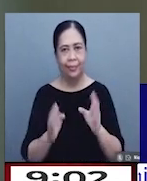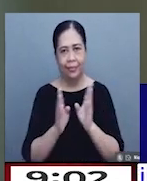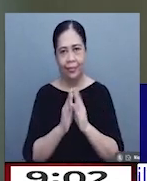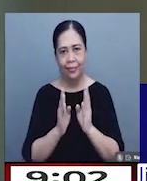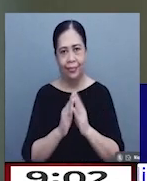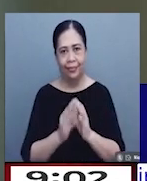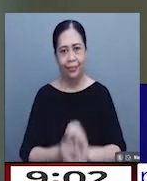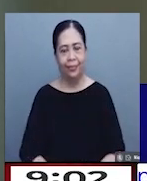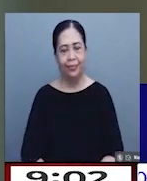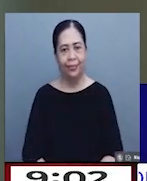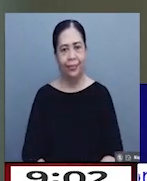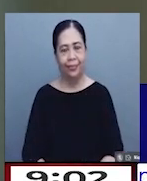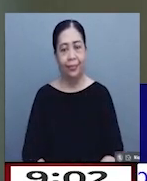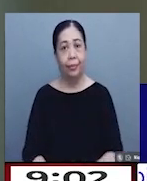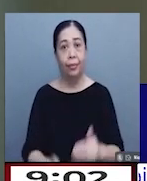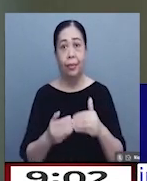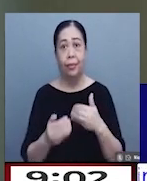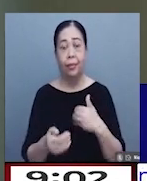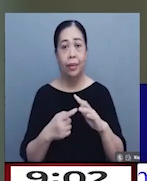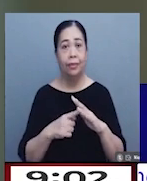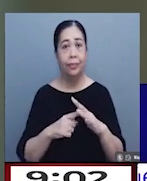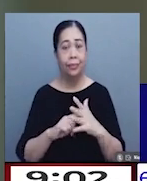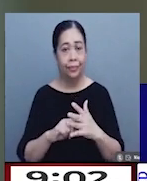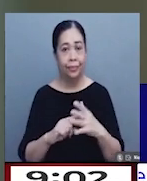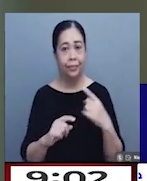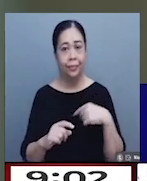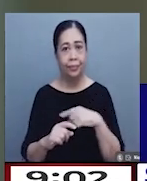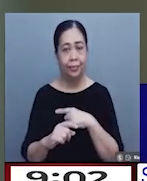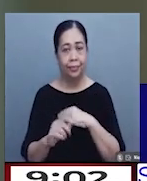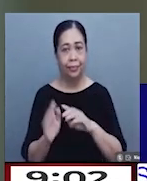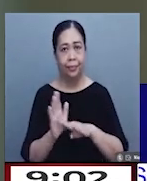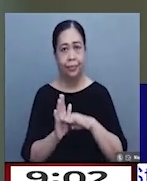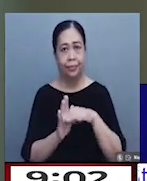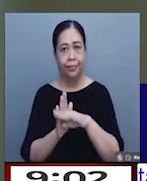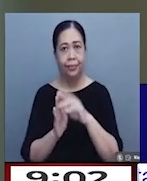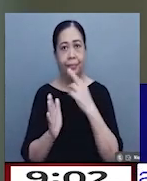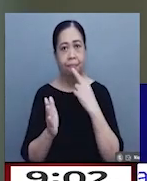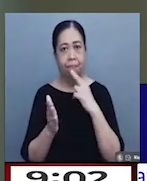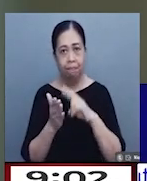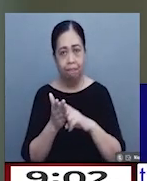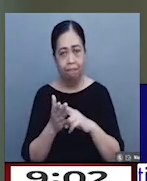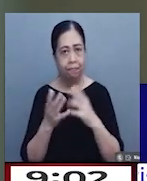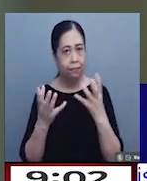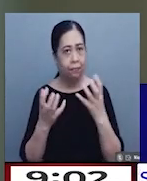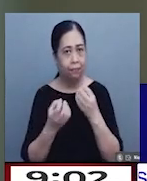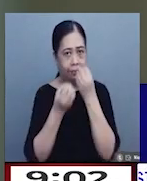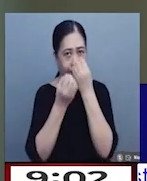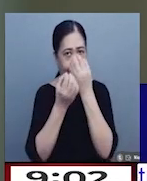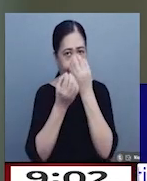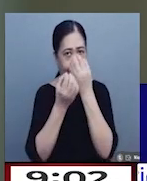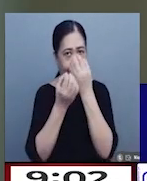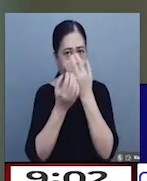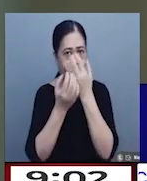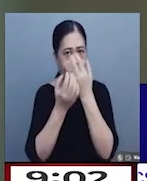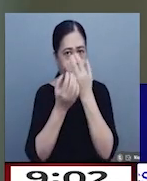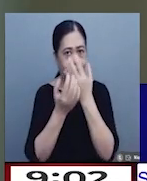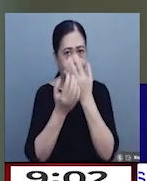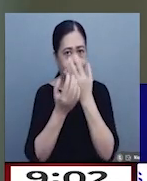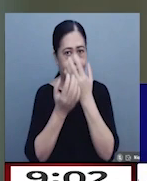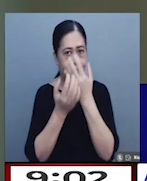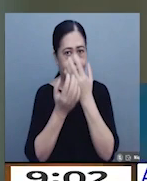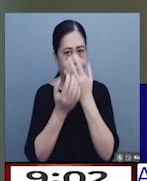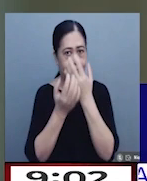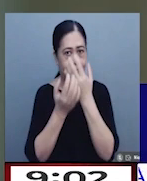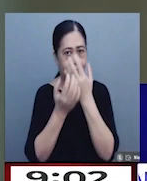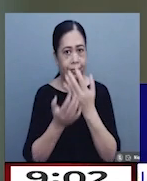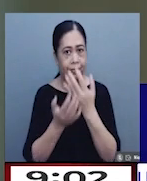Bago po natin simulan ang ating Inflation Report, gusto po namin ipahayag na ito ay naka-live stream sa